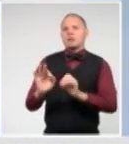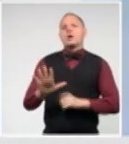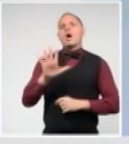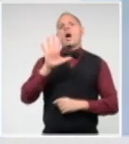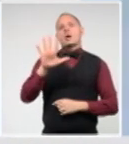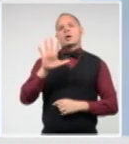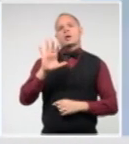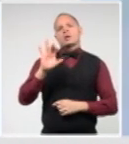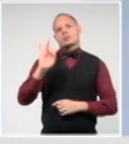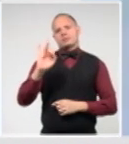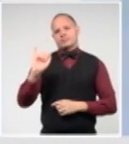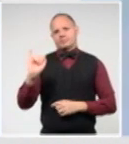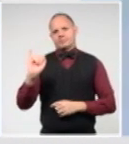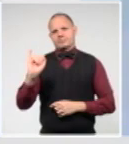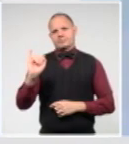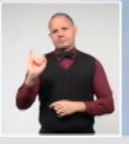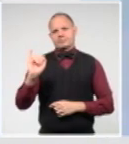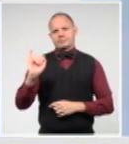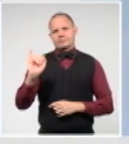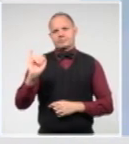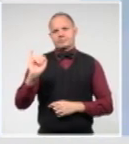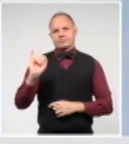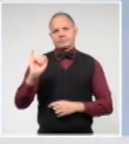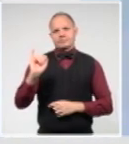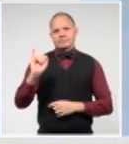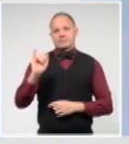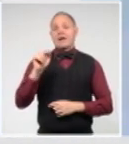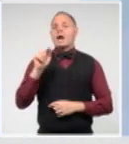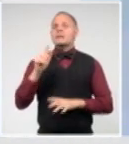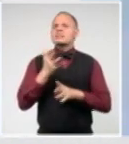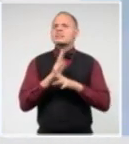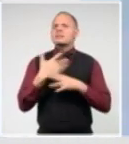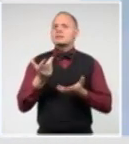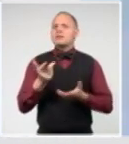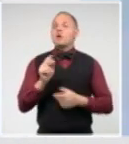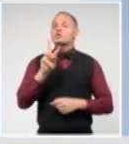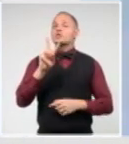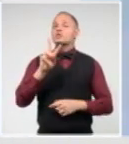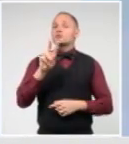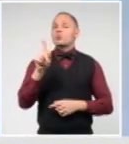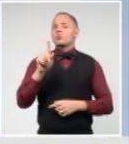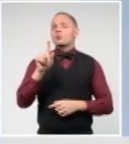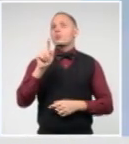4,726 people who have been diagnosed with the virus thus far in Cuba,